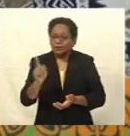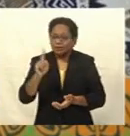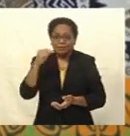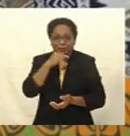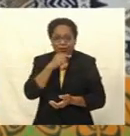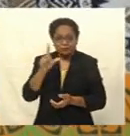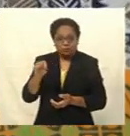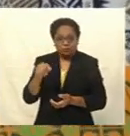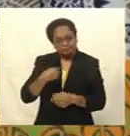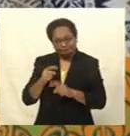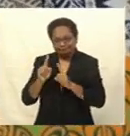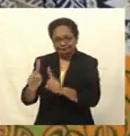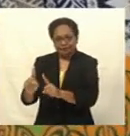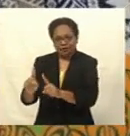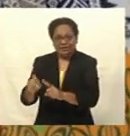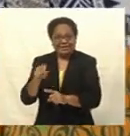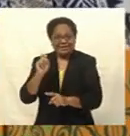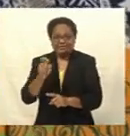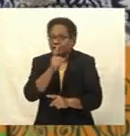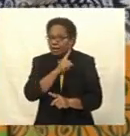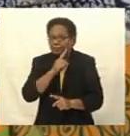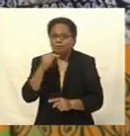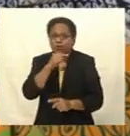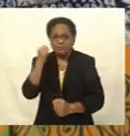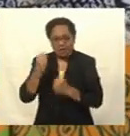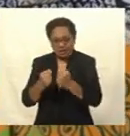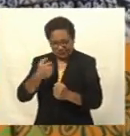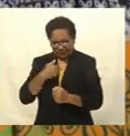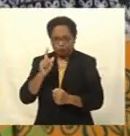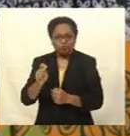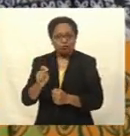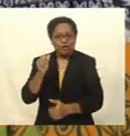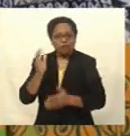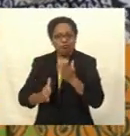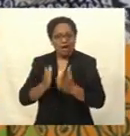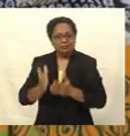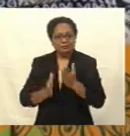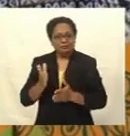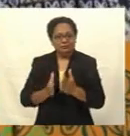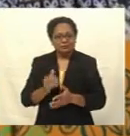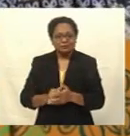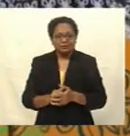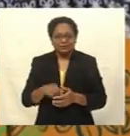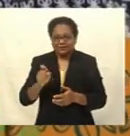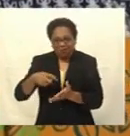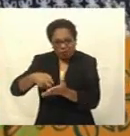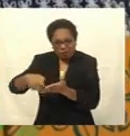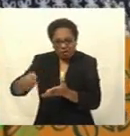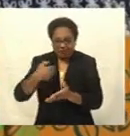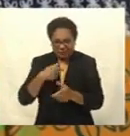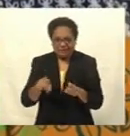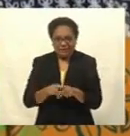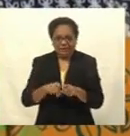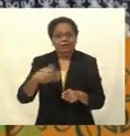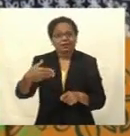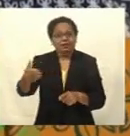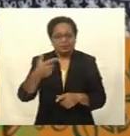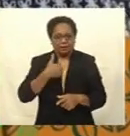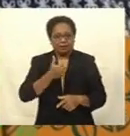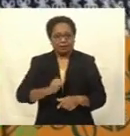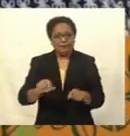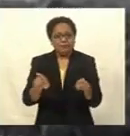had to do it too. If they were told to run, I would run too. To crawl, I would too. I ended up acting like a boy because of